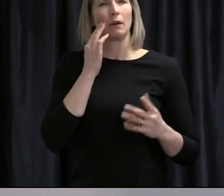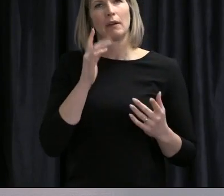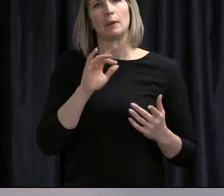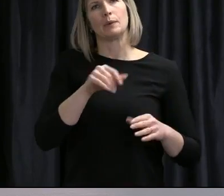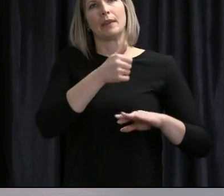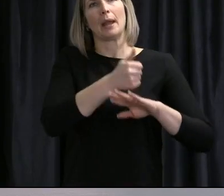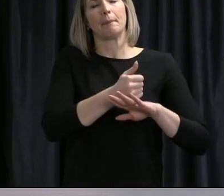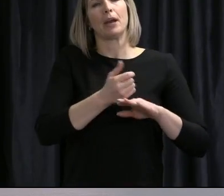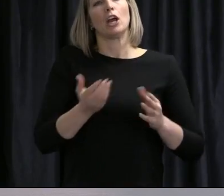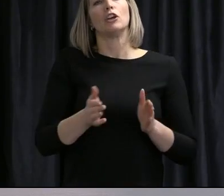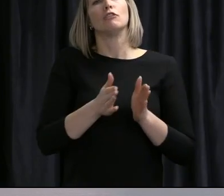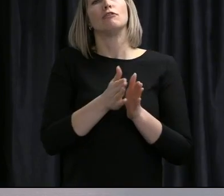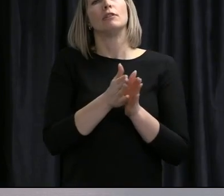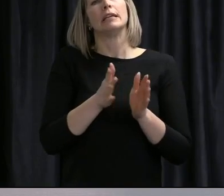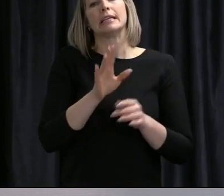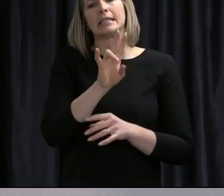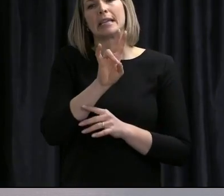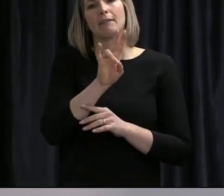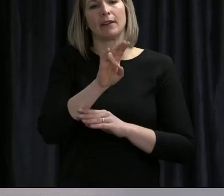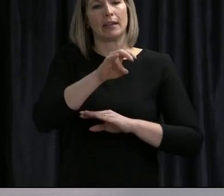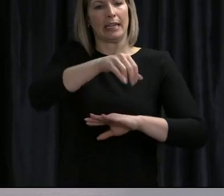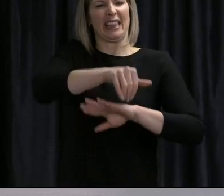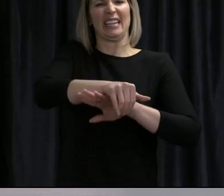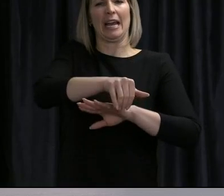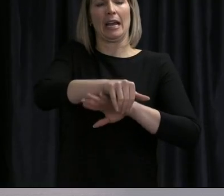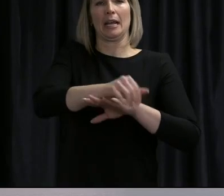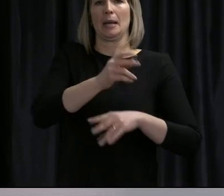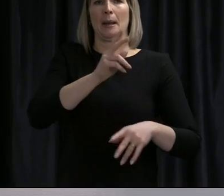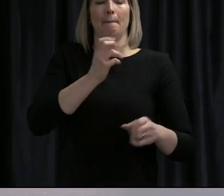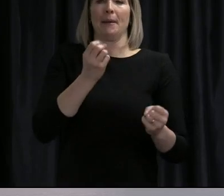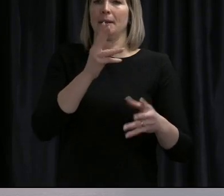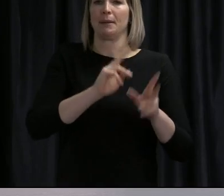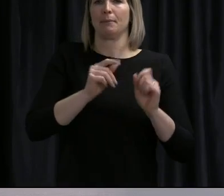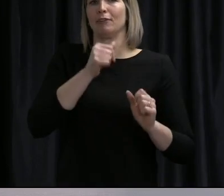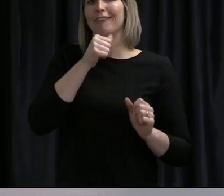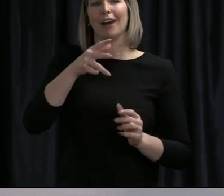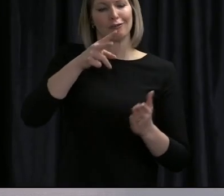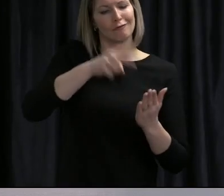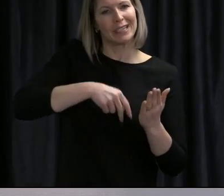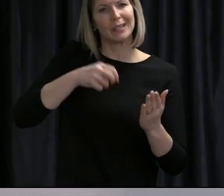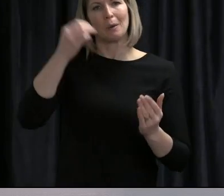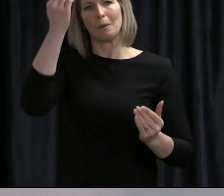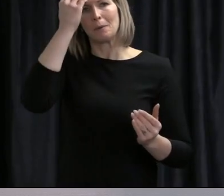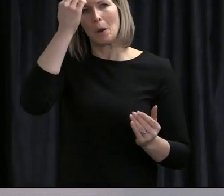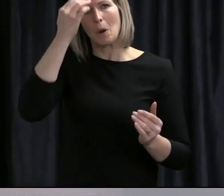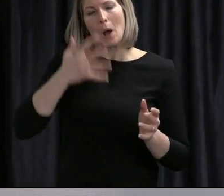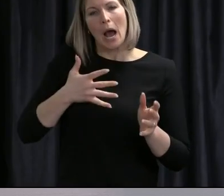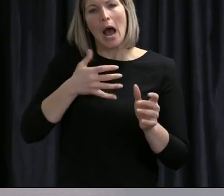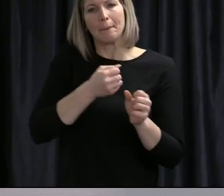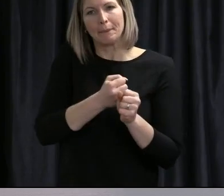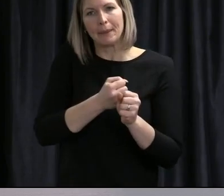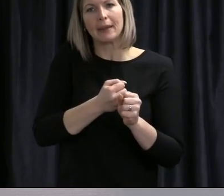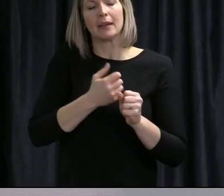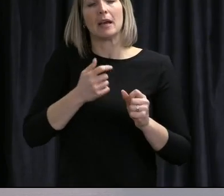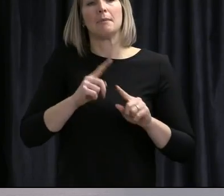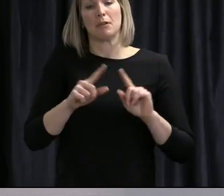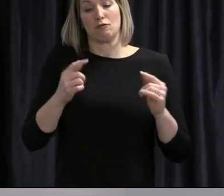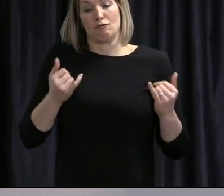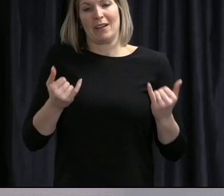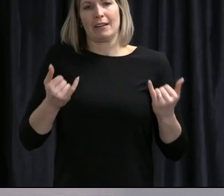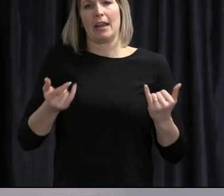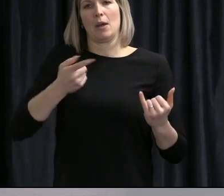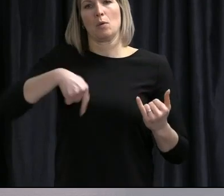that 7 p.m., there were people that would not have had the opportunity to actually get the messages.